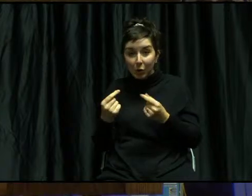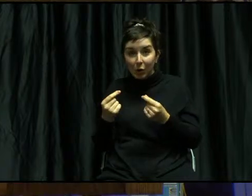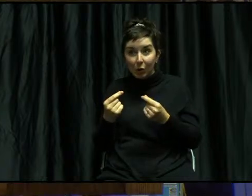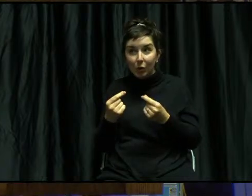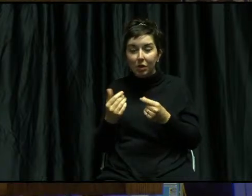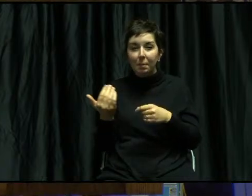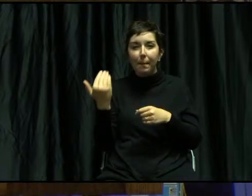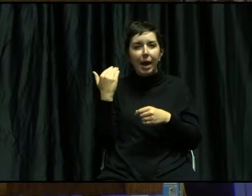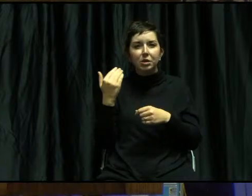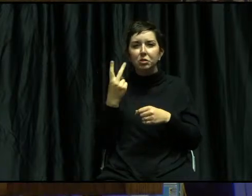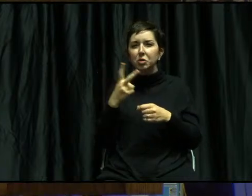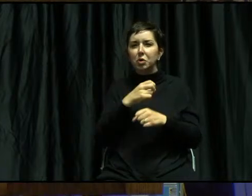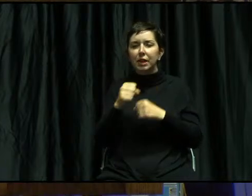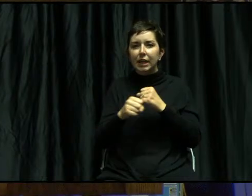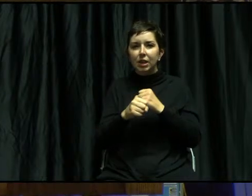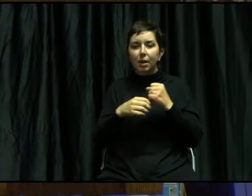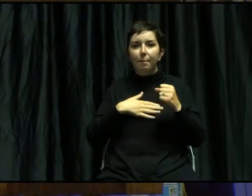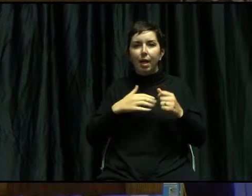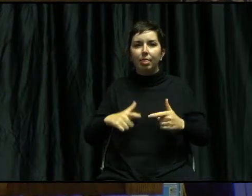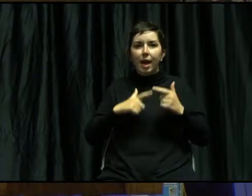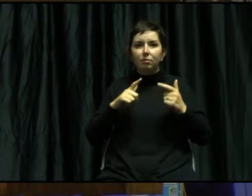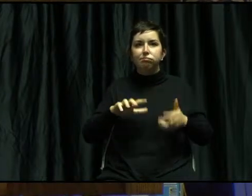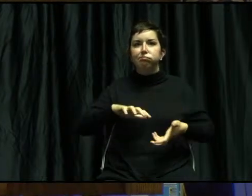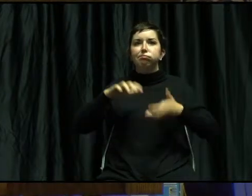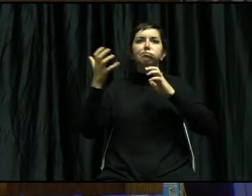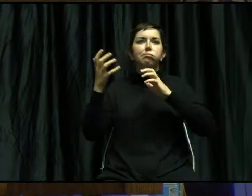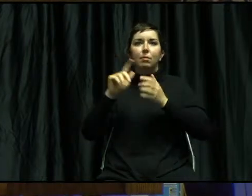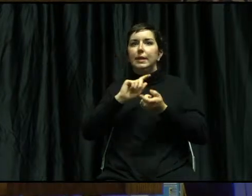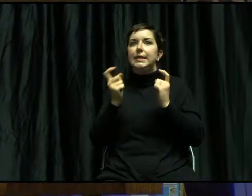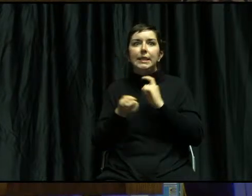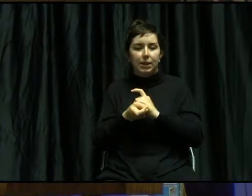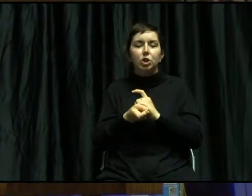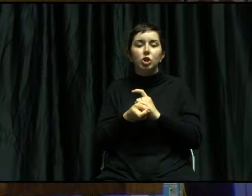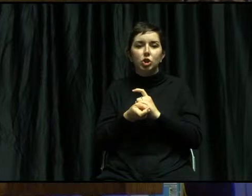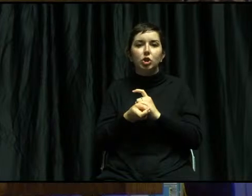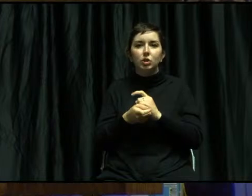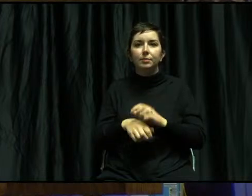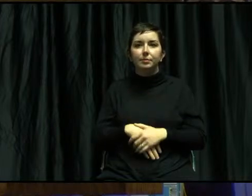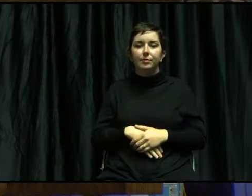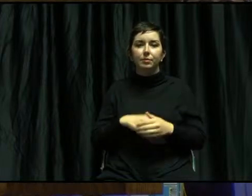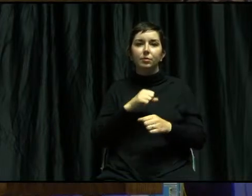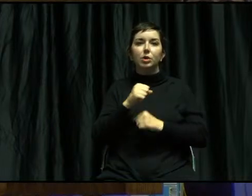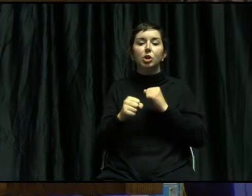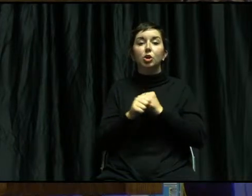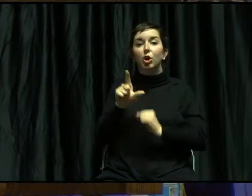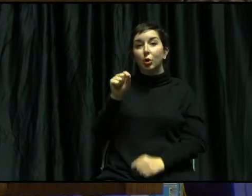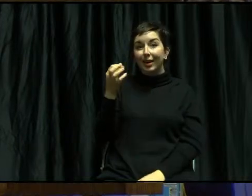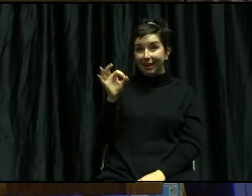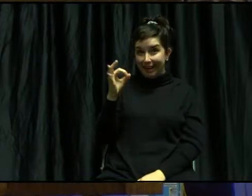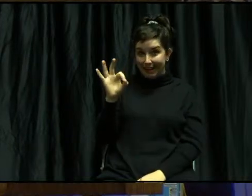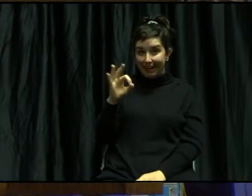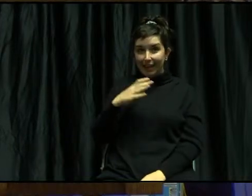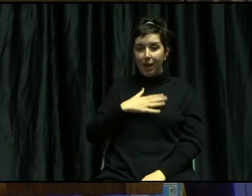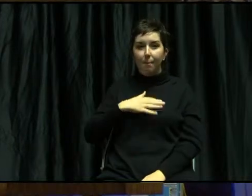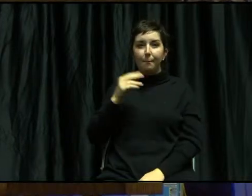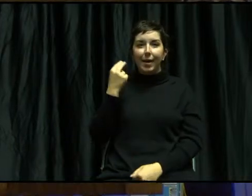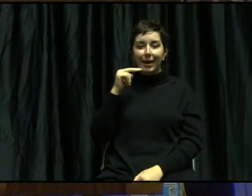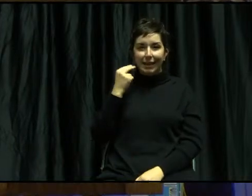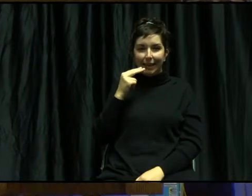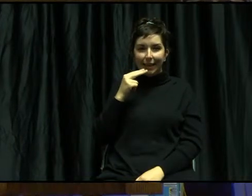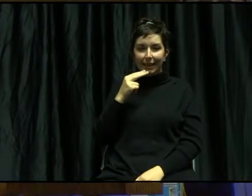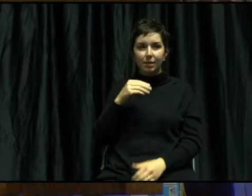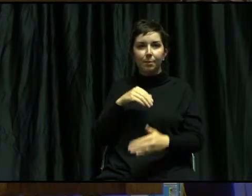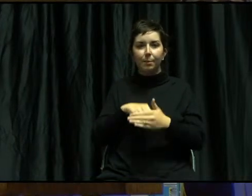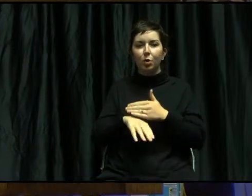2 years, my life drastically changed. In 2019, my niece Sloan was born with a